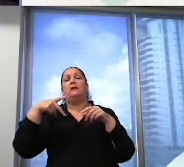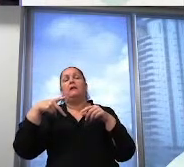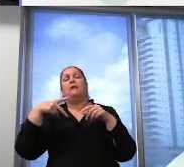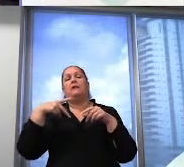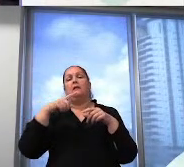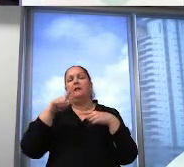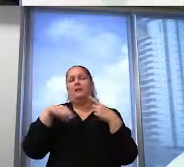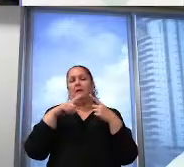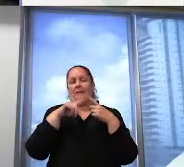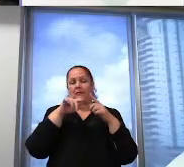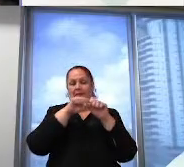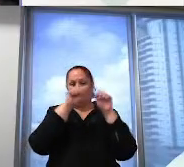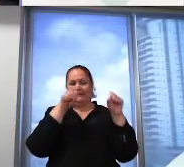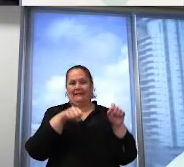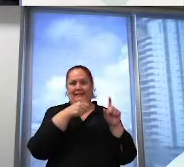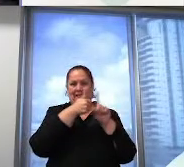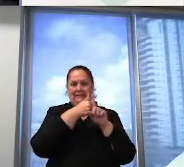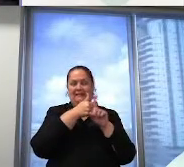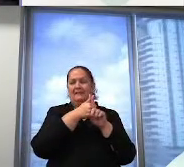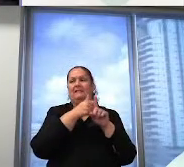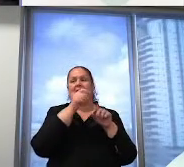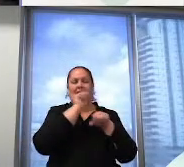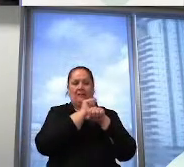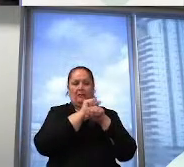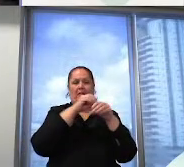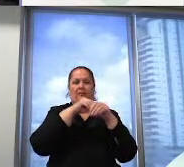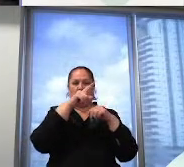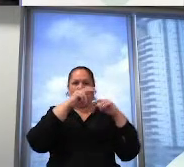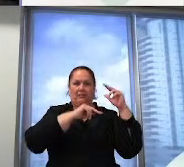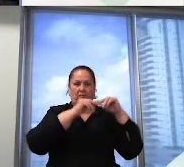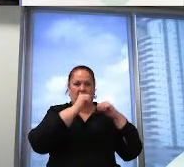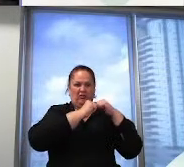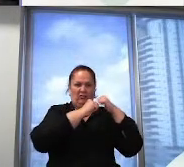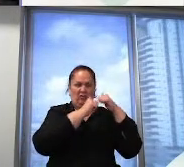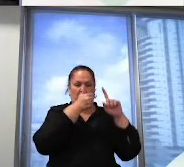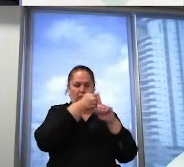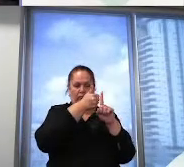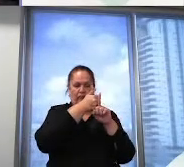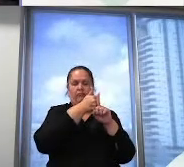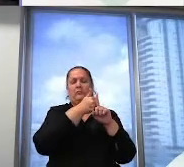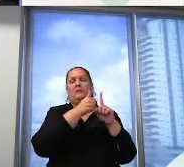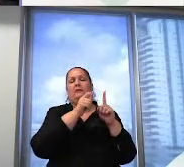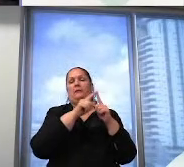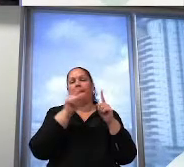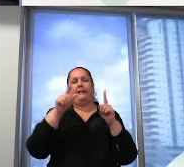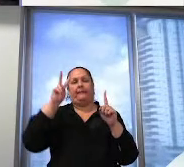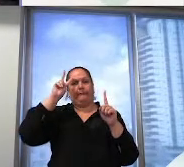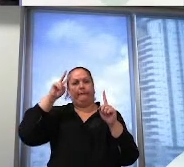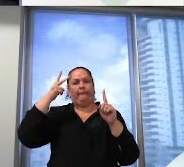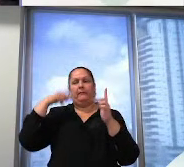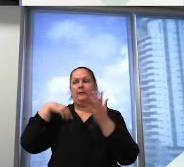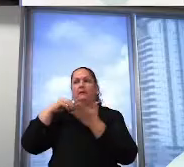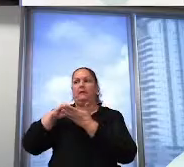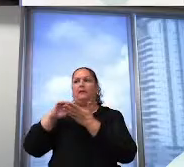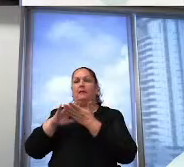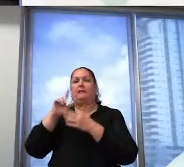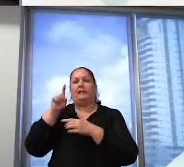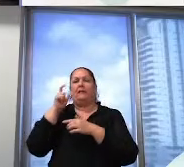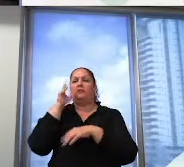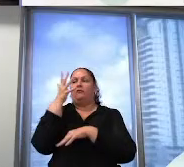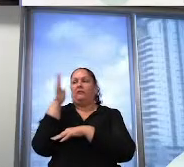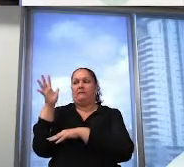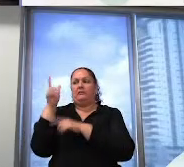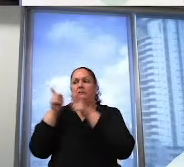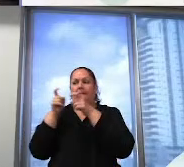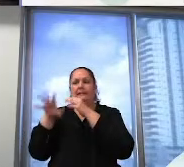that were about the system and work we needed to do on the structures. And that was misconstrued as they also needed to